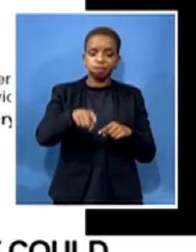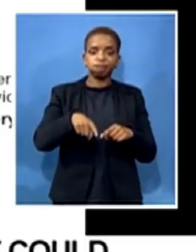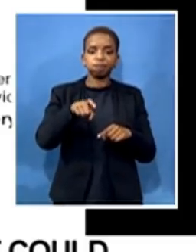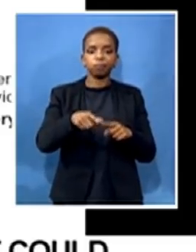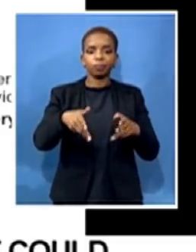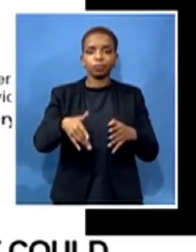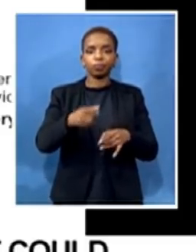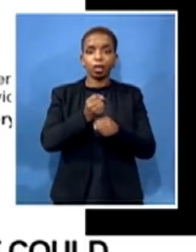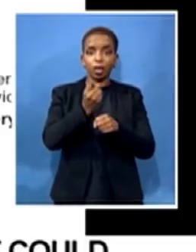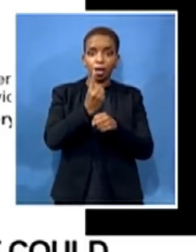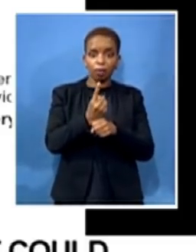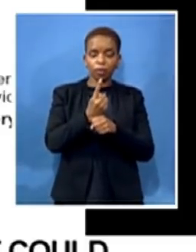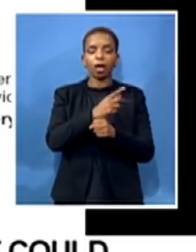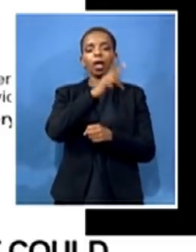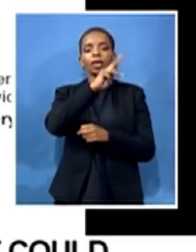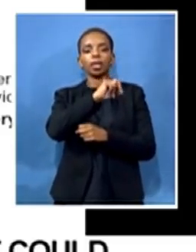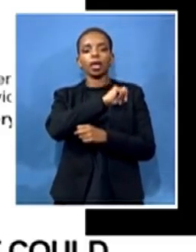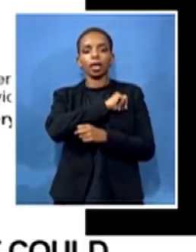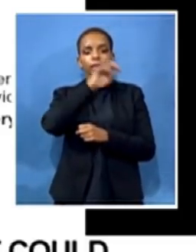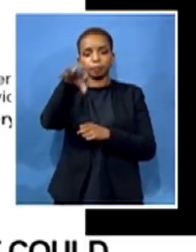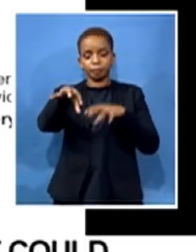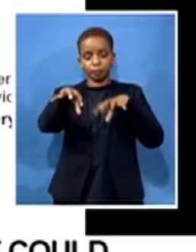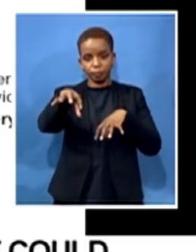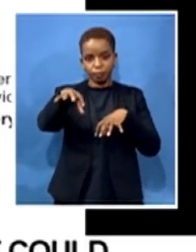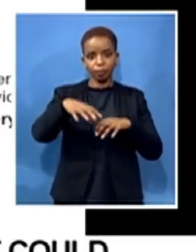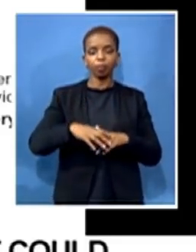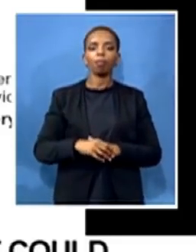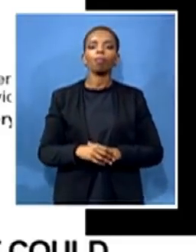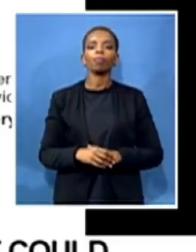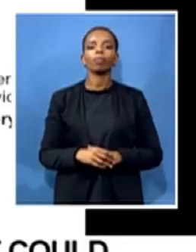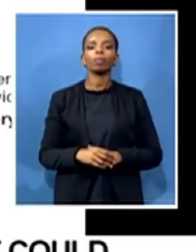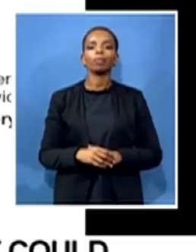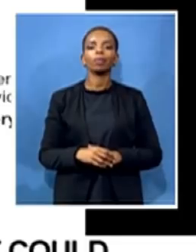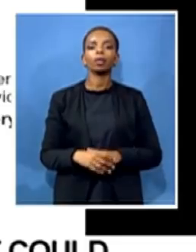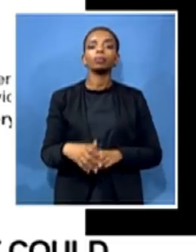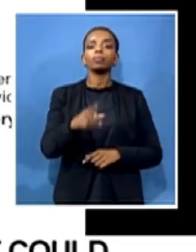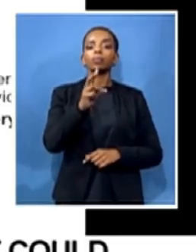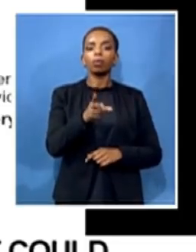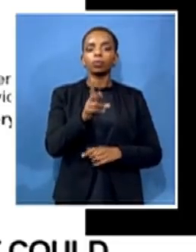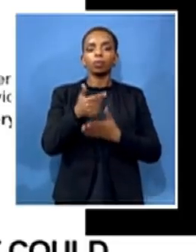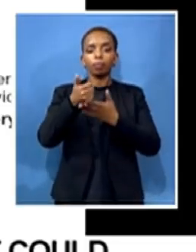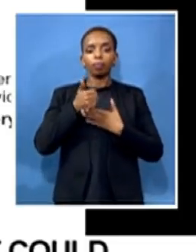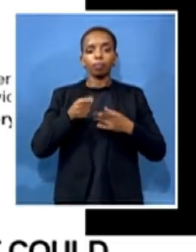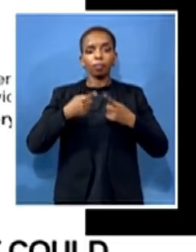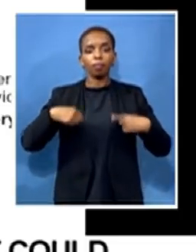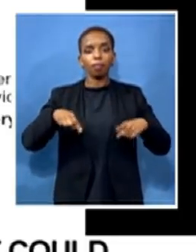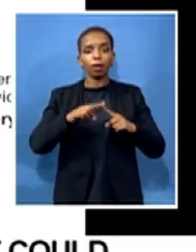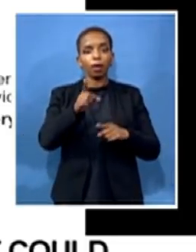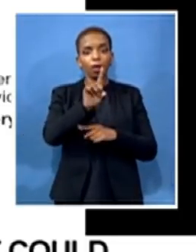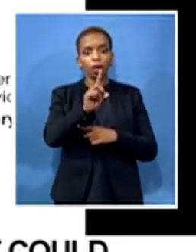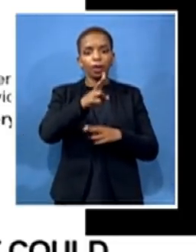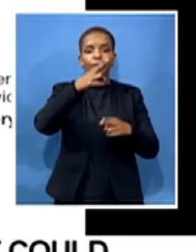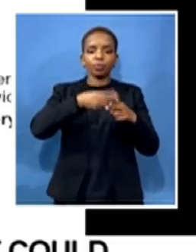and also assisting us with sanitation infrastructure. We're also partnering with